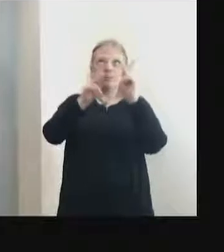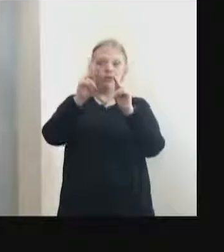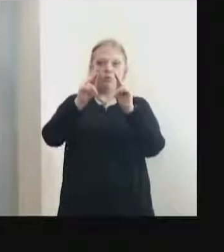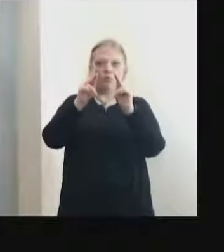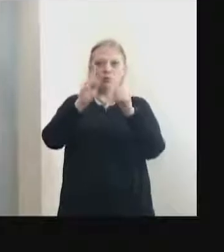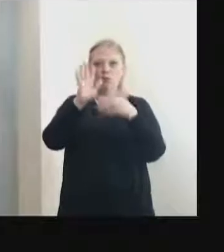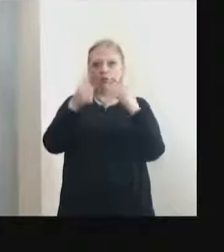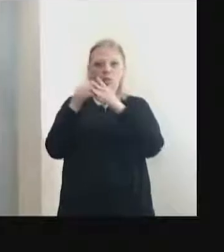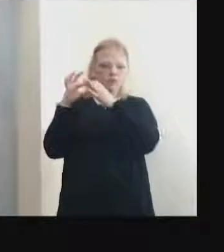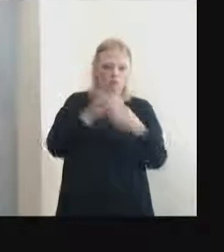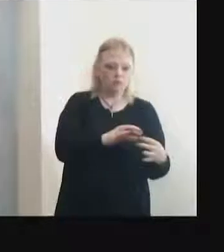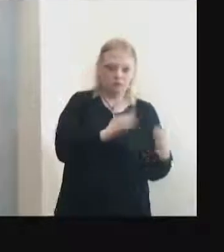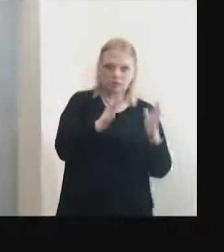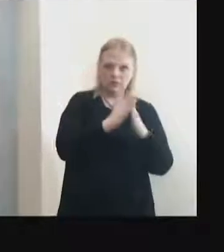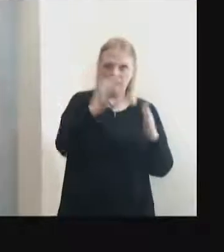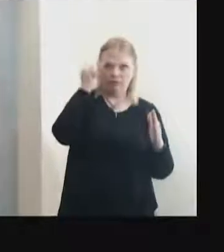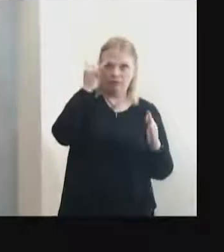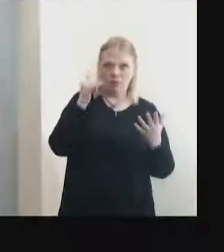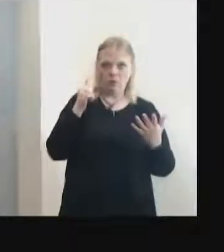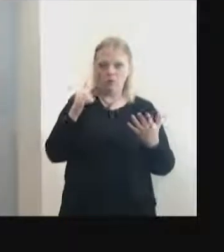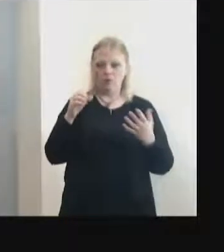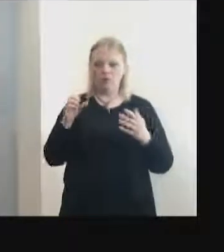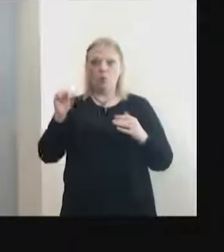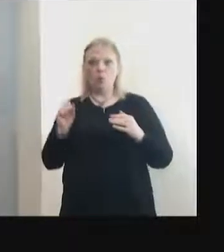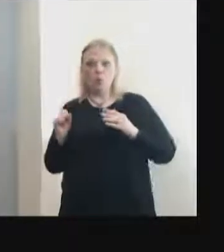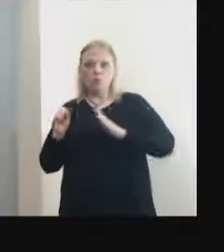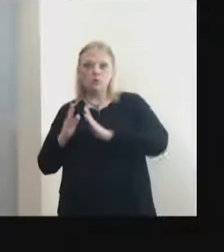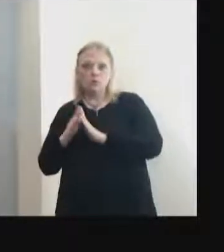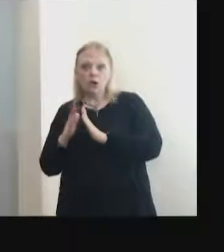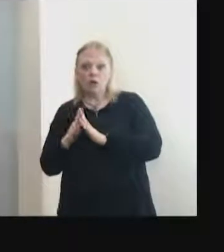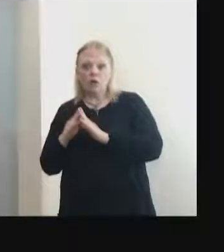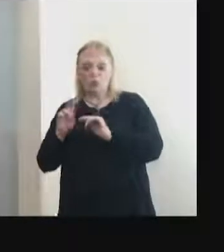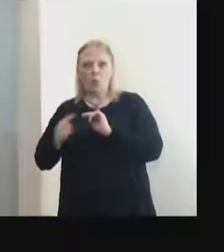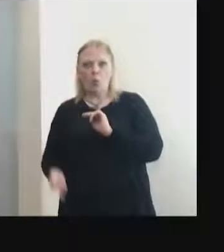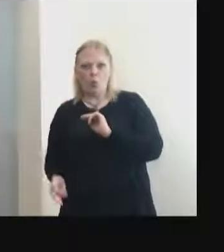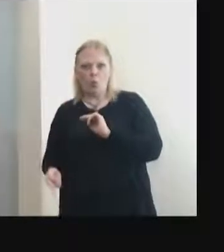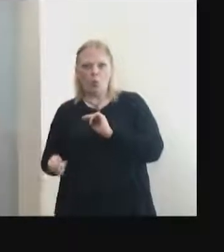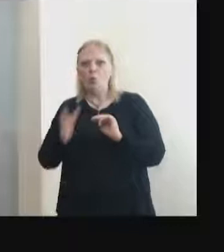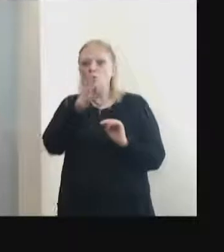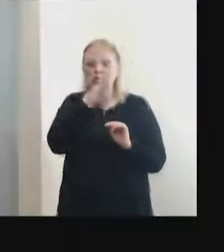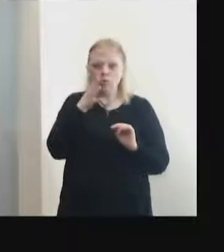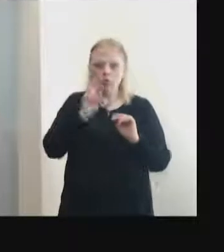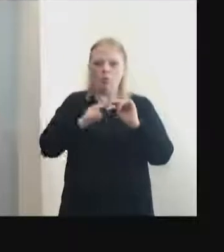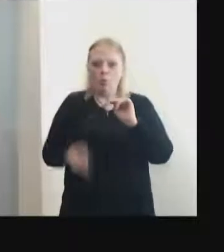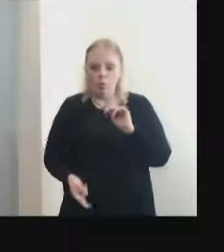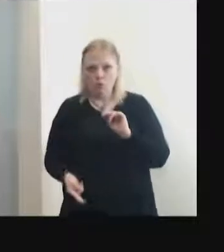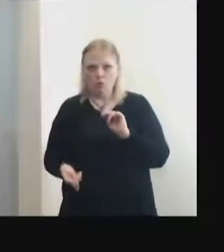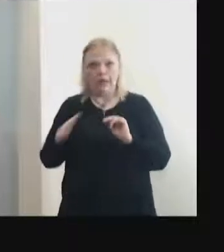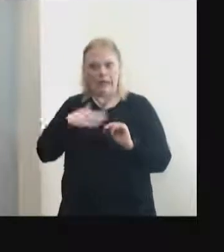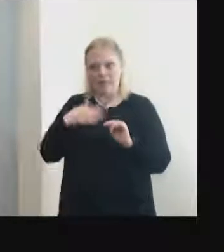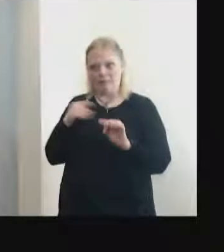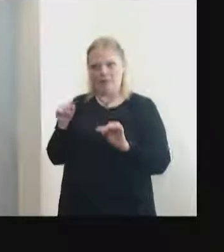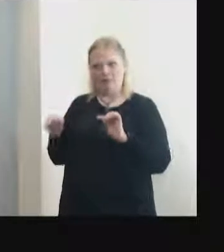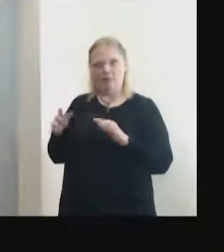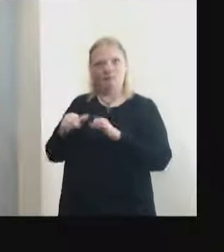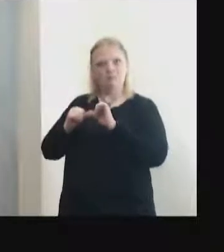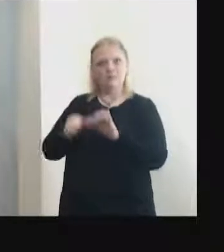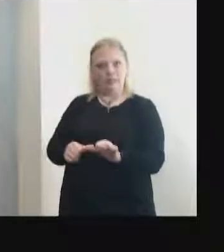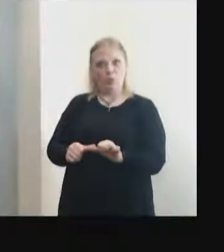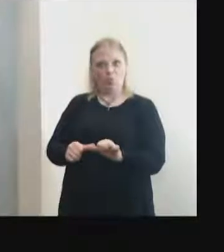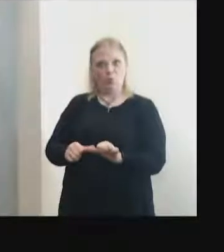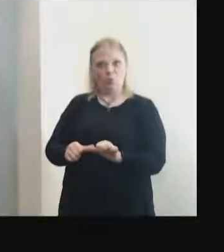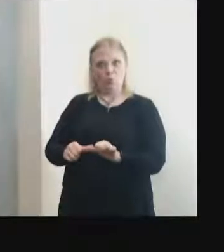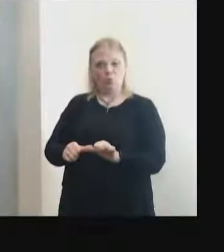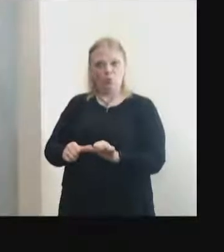city of Buffalo. So we've seen a big drop in the suburbs, a good sized drop also in the rural areas. We're happy about that. We want to continue to see